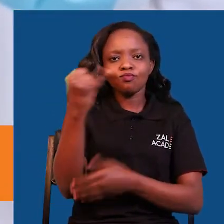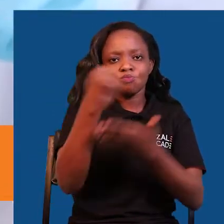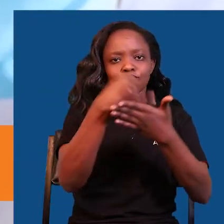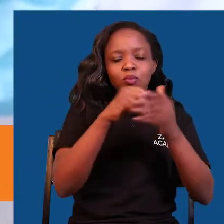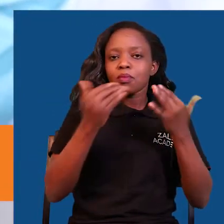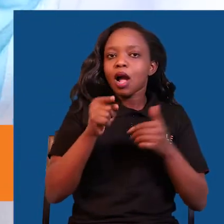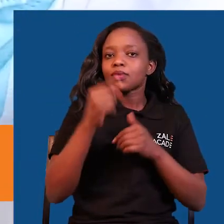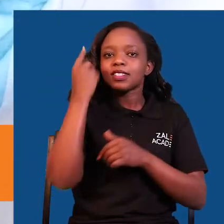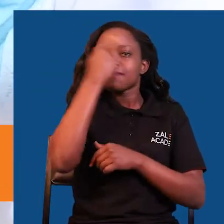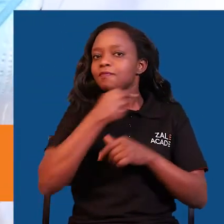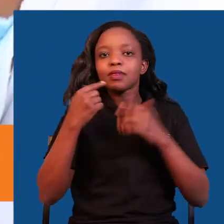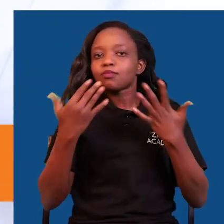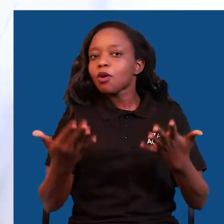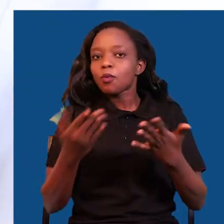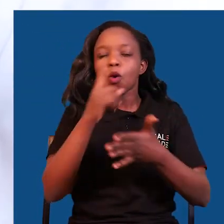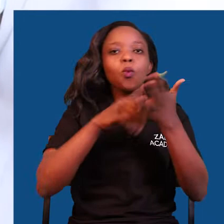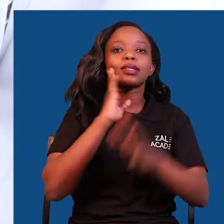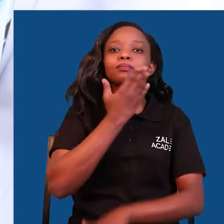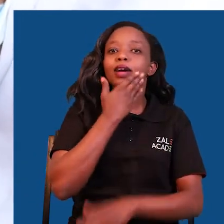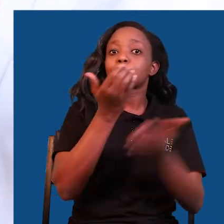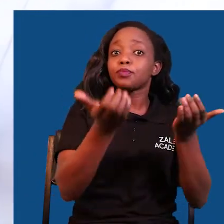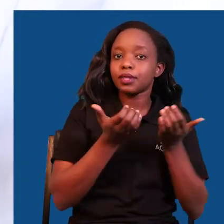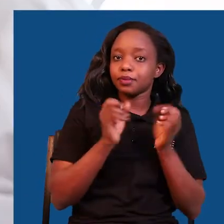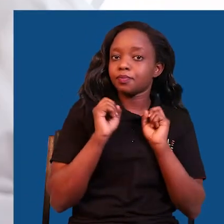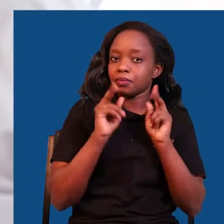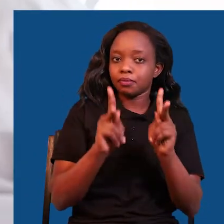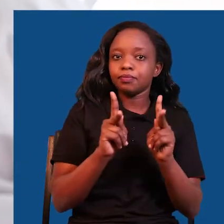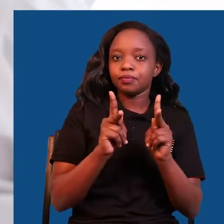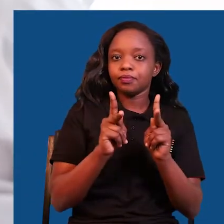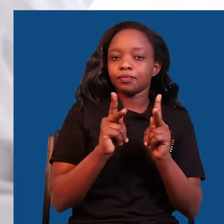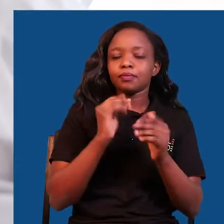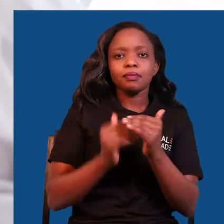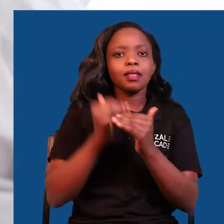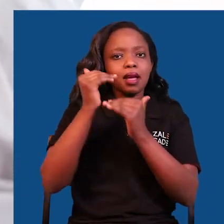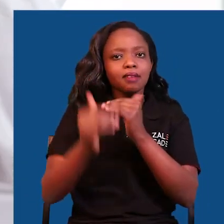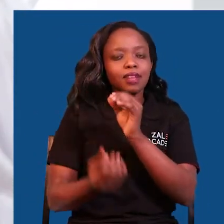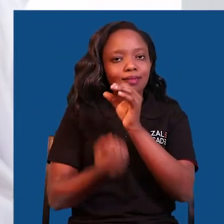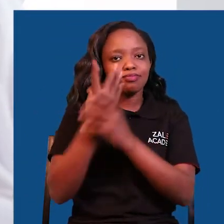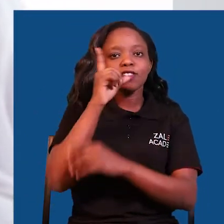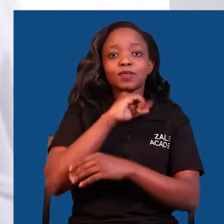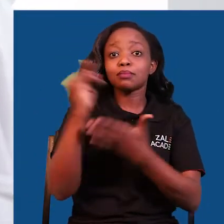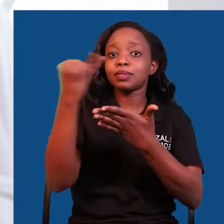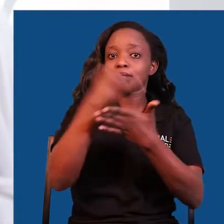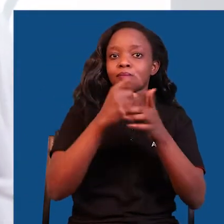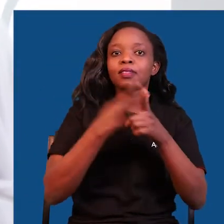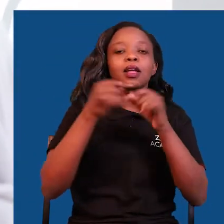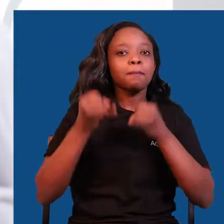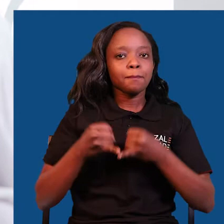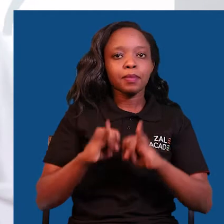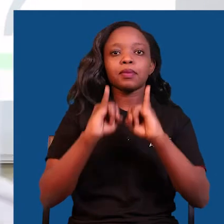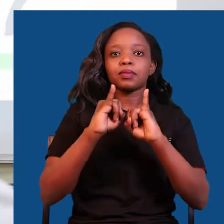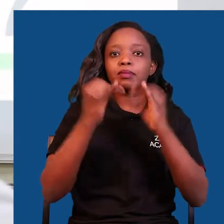sketch. How will this thing look like? What colors do you want? Okay? After you come up with the design, then